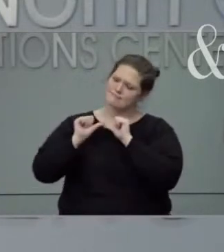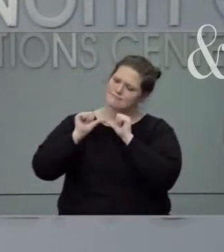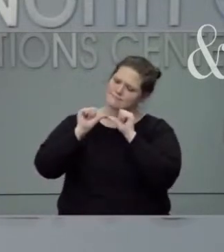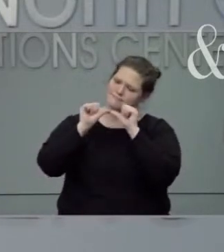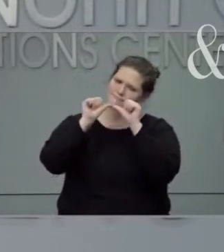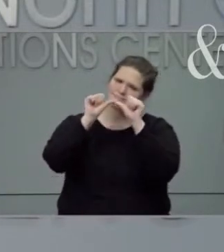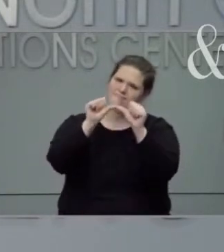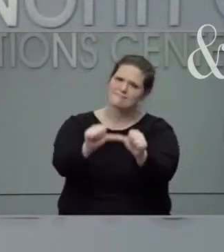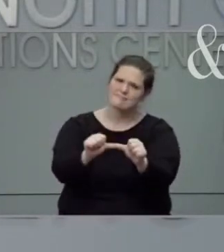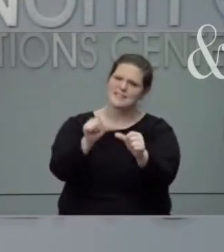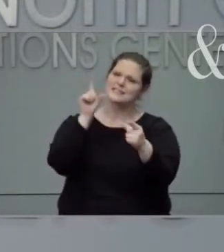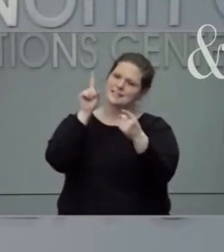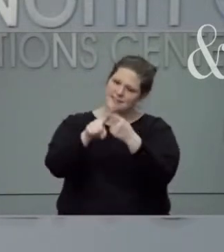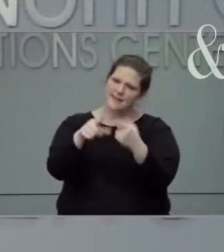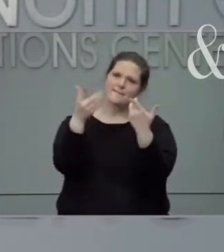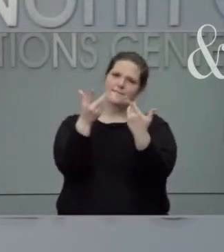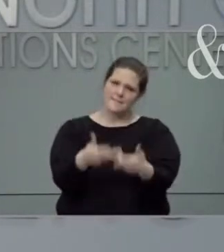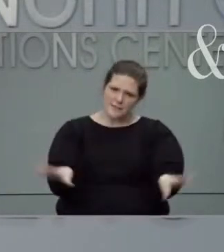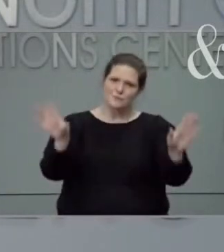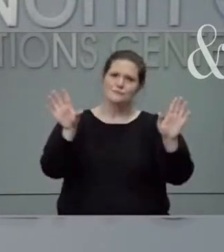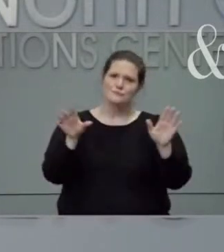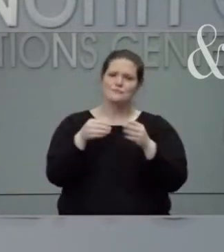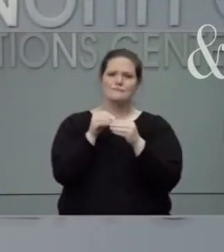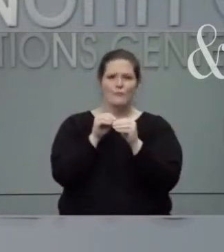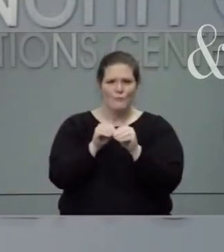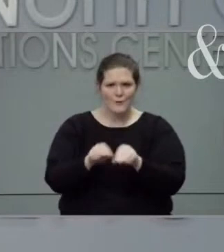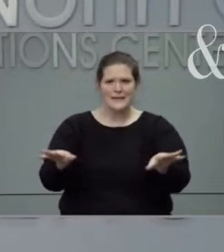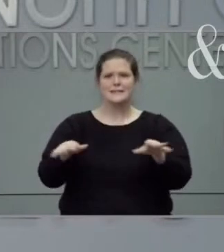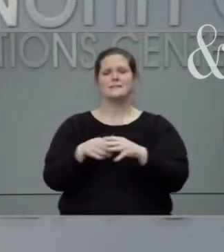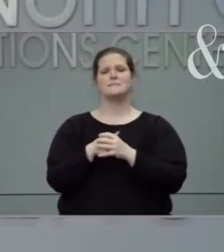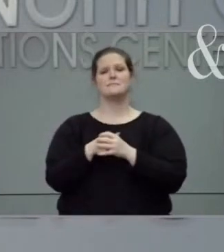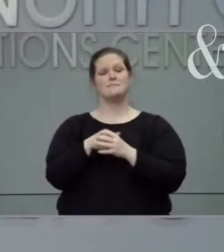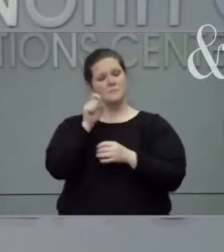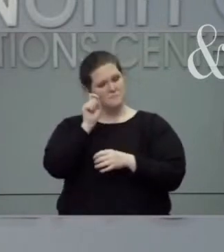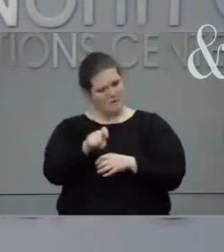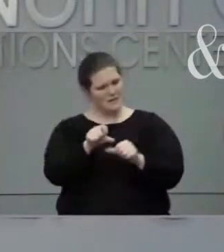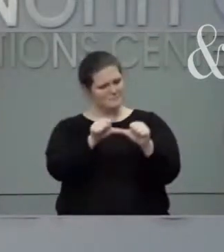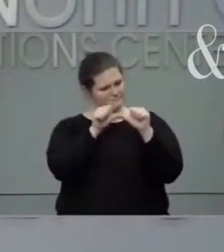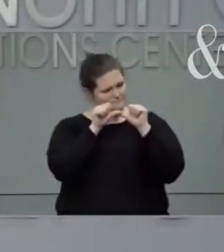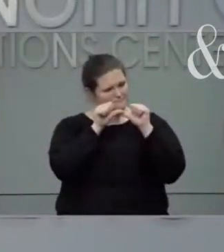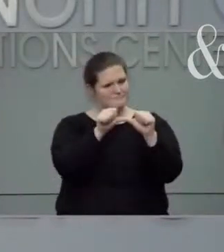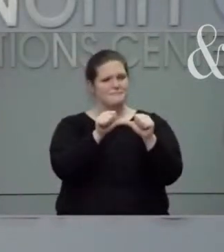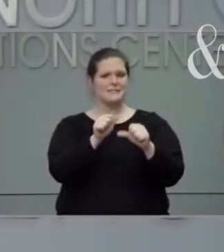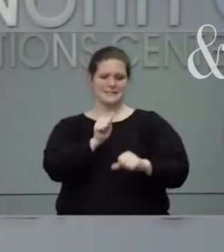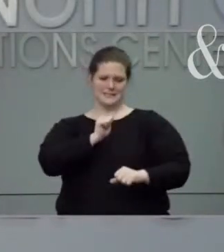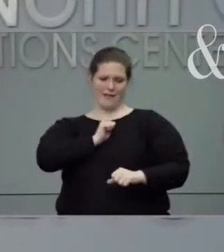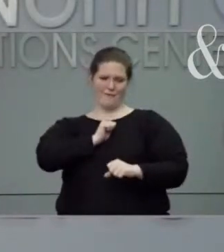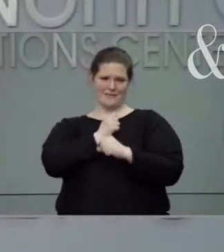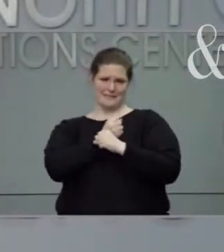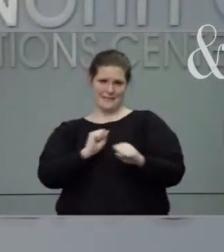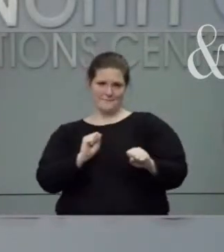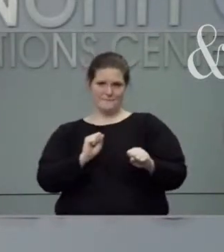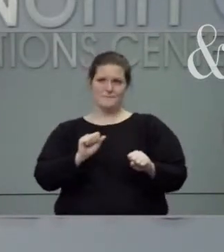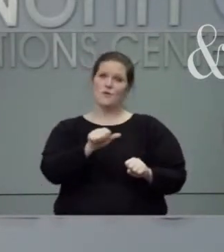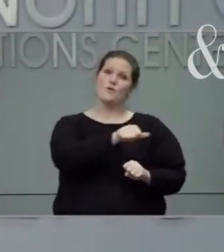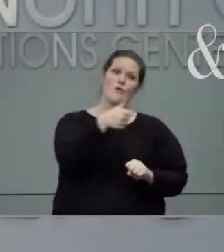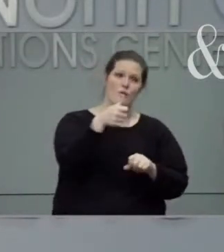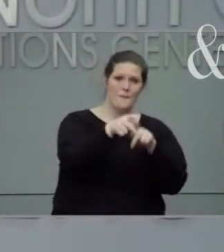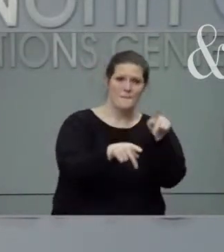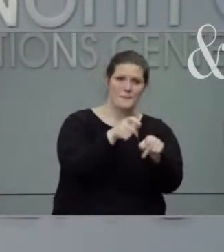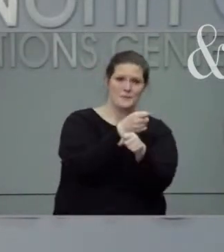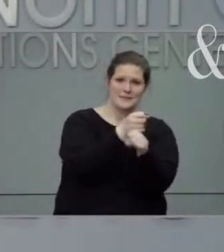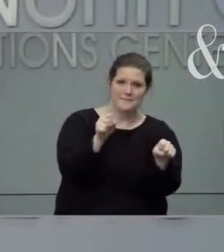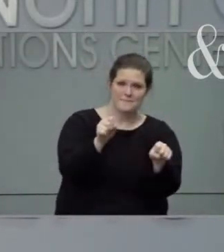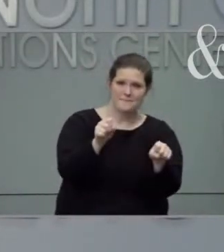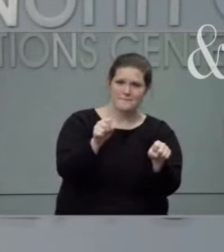have to continue keeping ourselves and each other safe. That way we'll be able to move forward once and